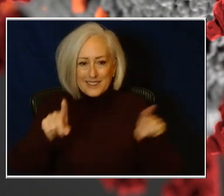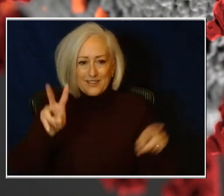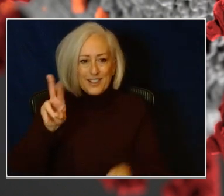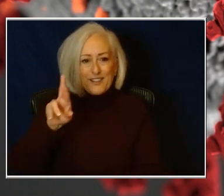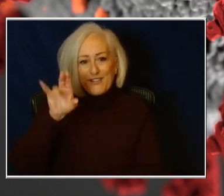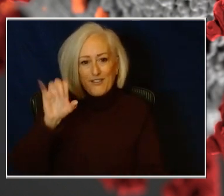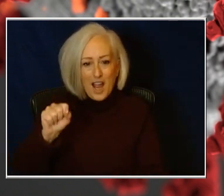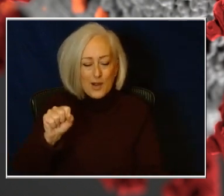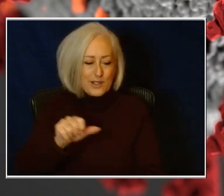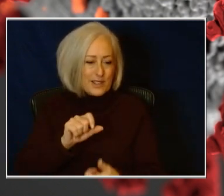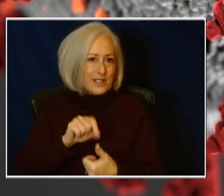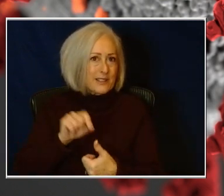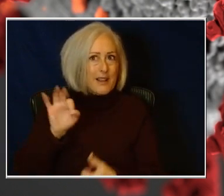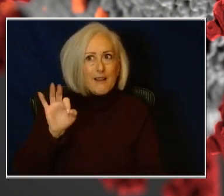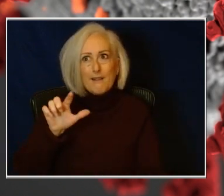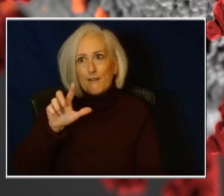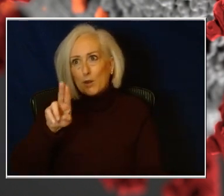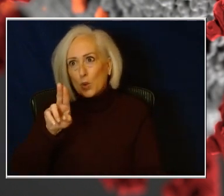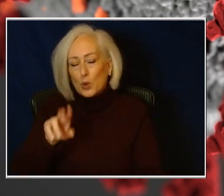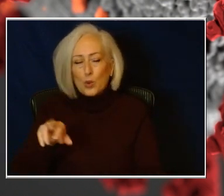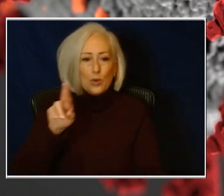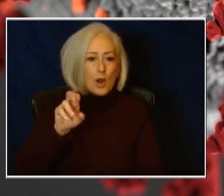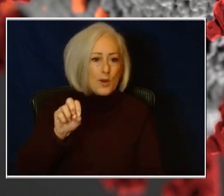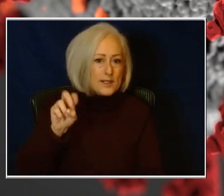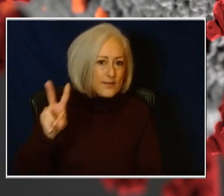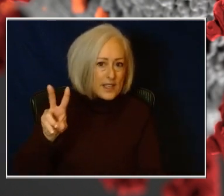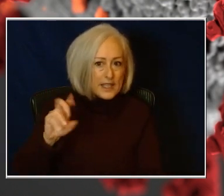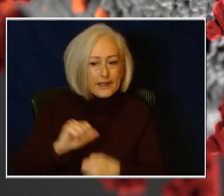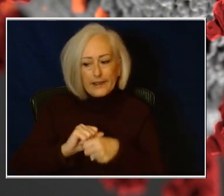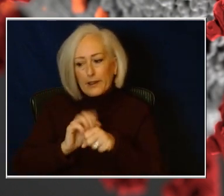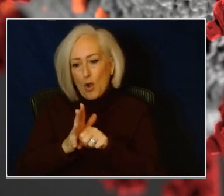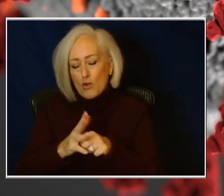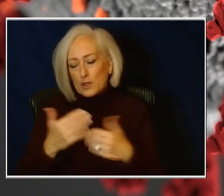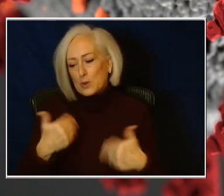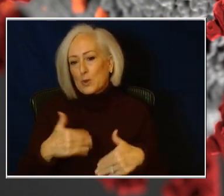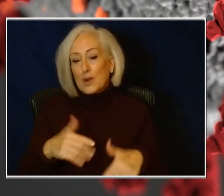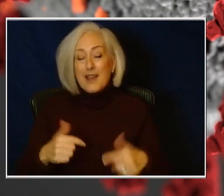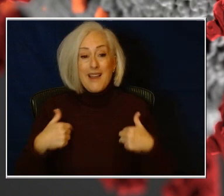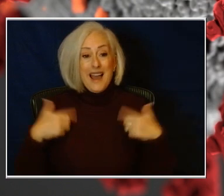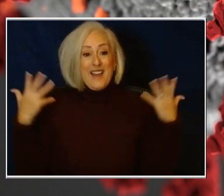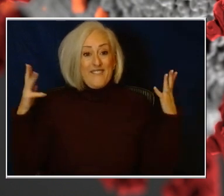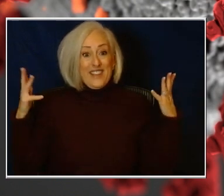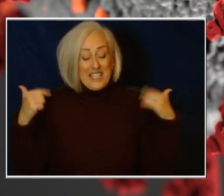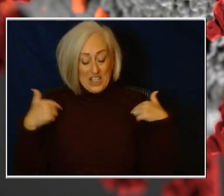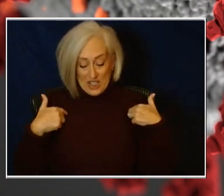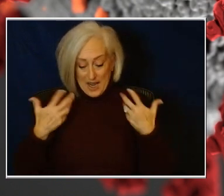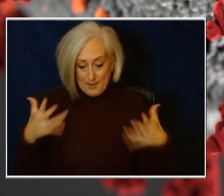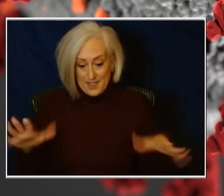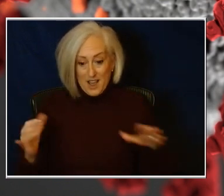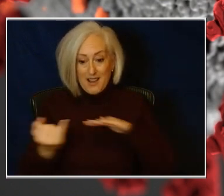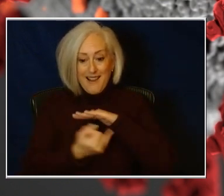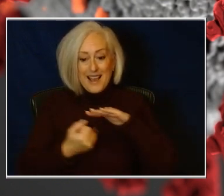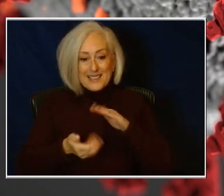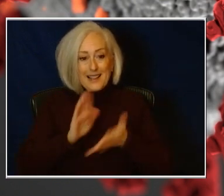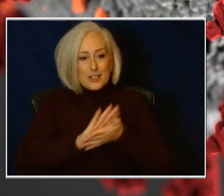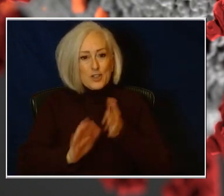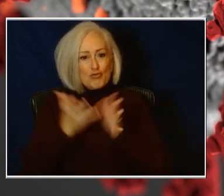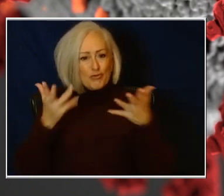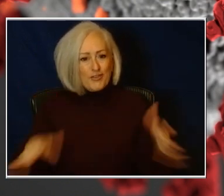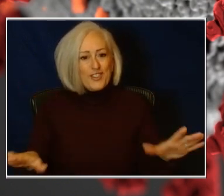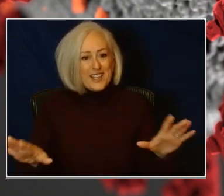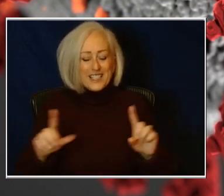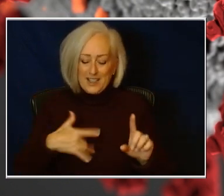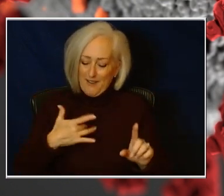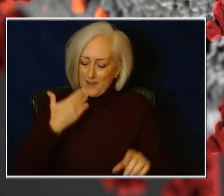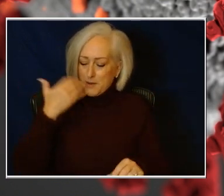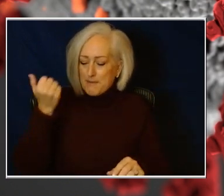flu, RSV, and COVID. And I'm done. I'm back out of isolation now, feeling much better. That's but the numbers, talk to us